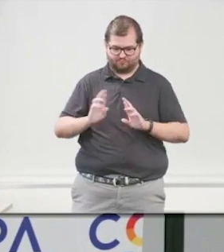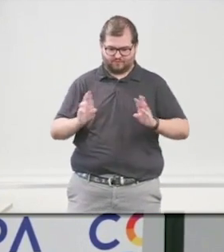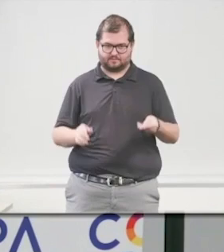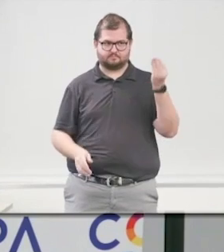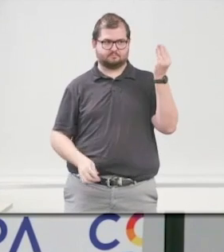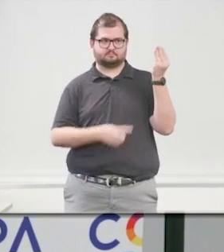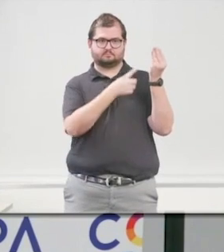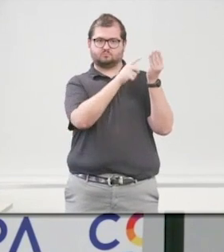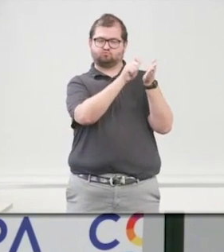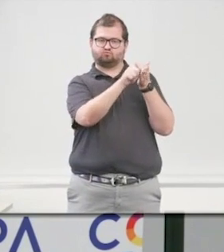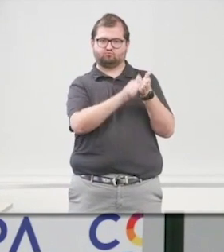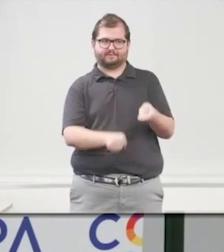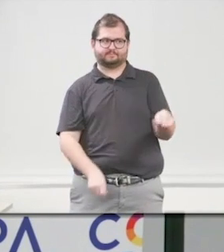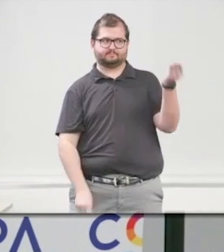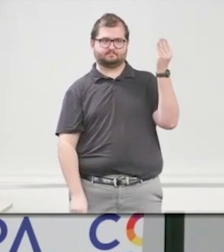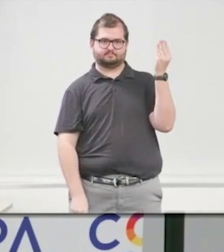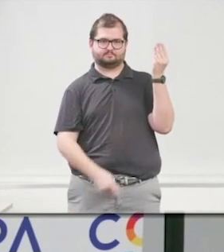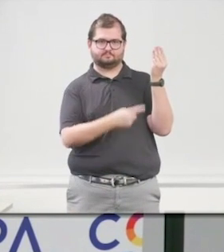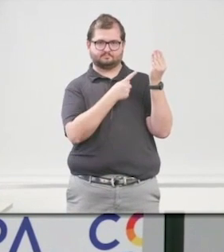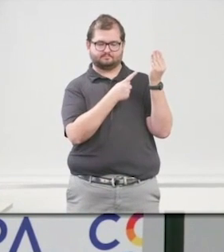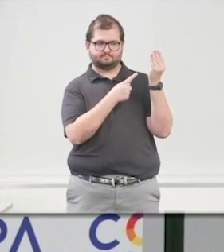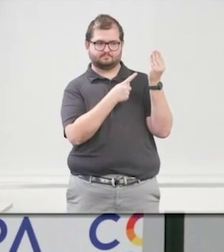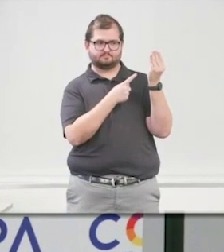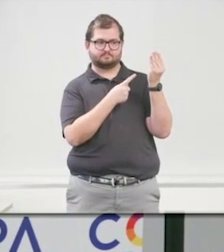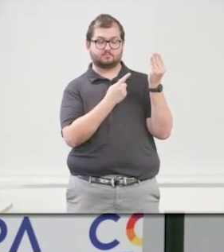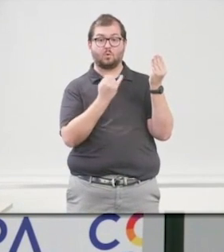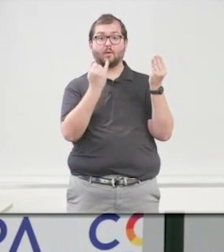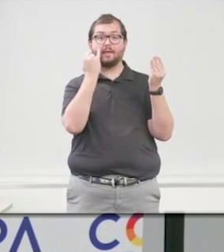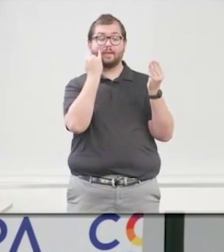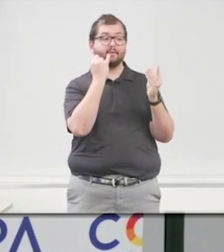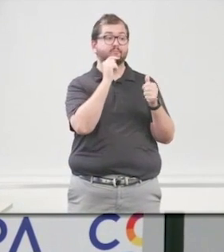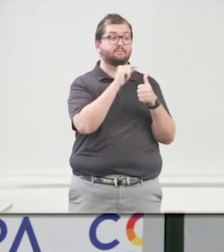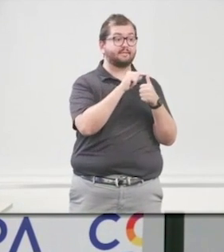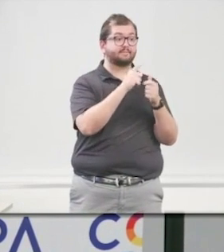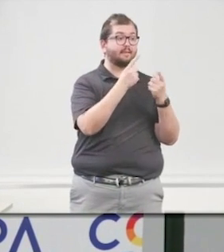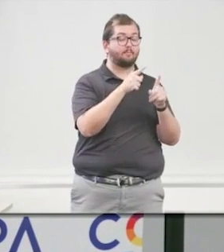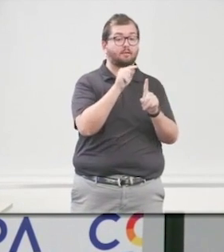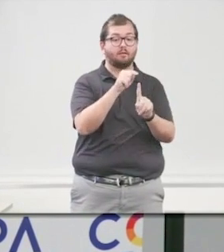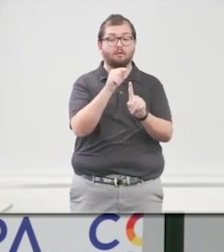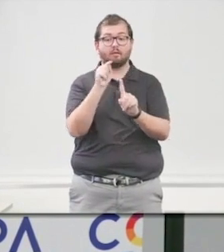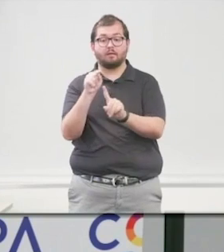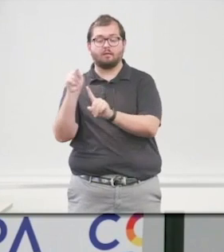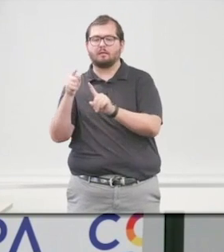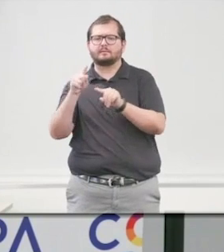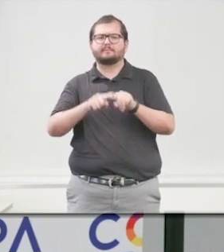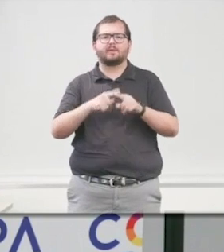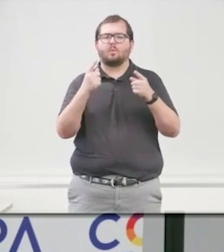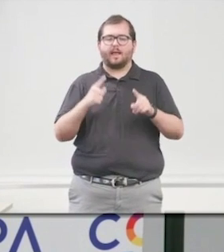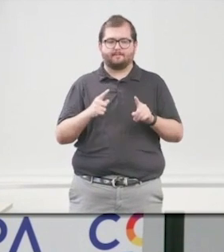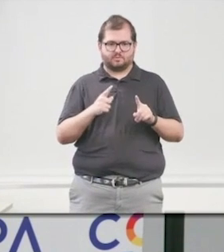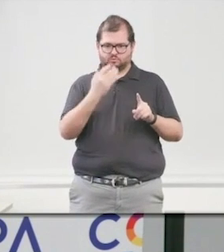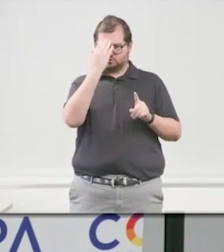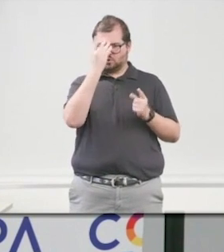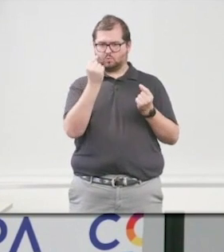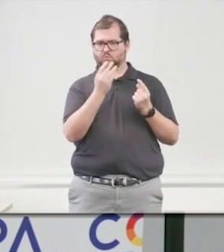written documented plan that contemplates, the various different scenarios that can play out depending on the various, different